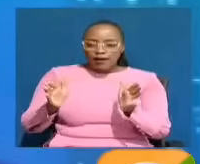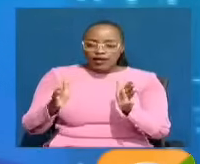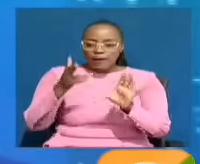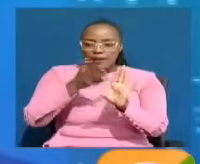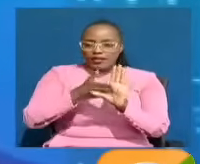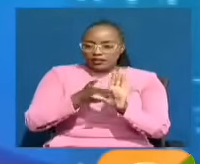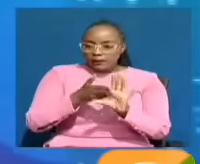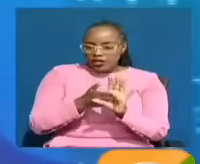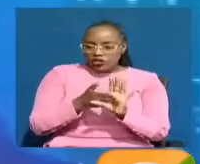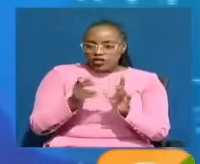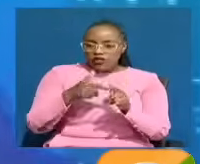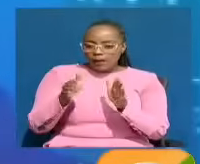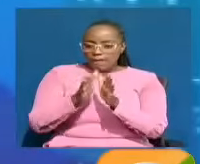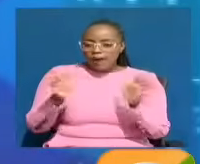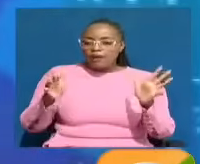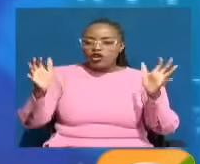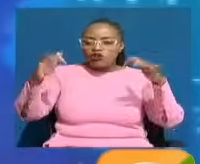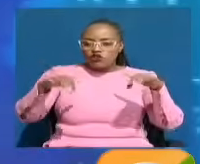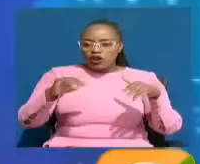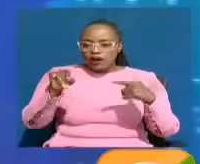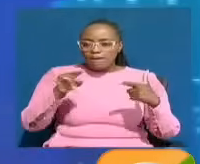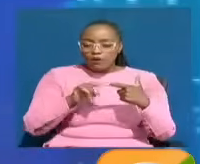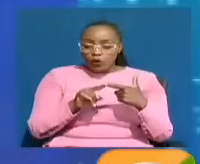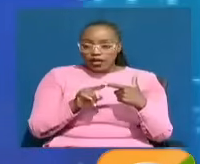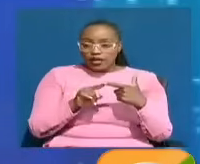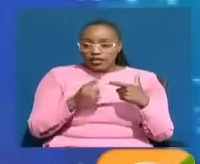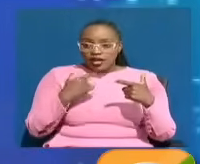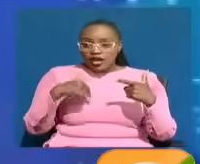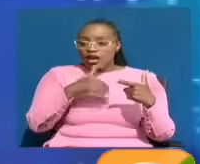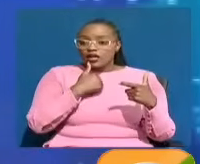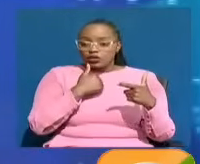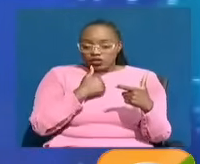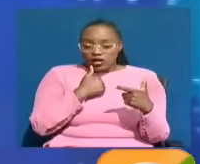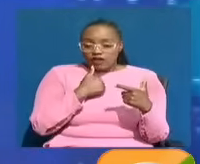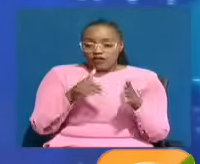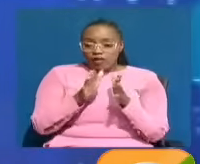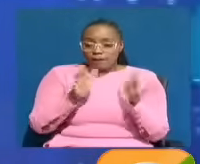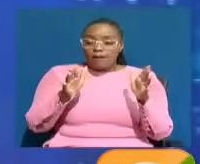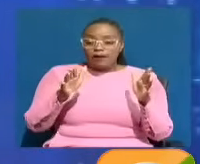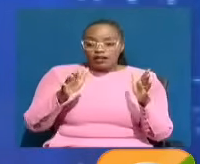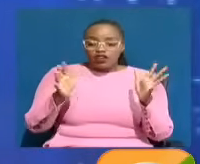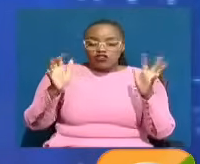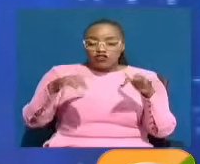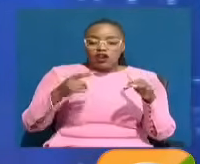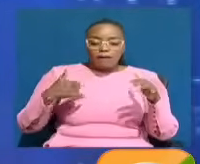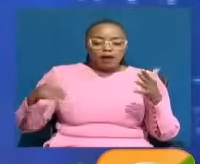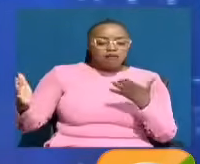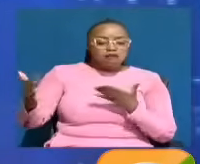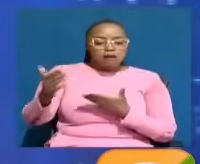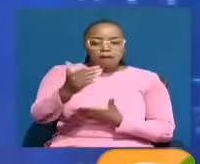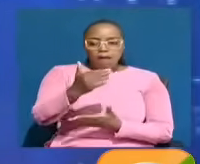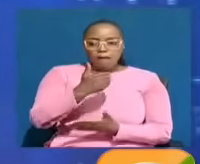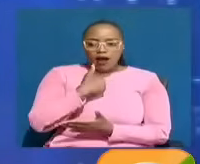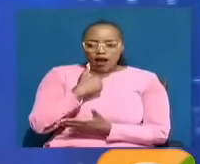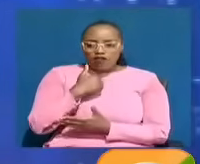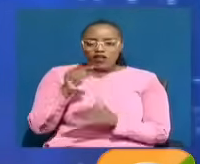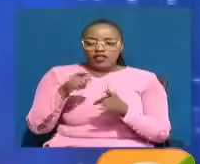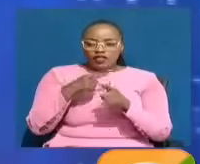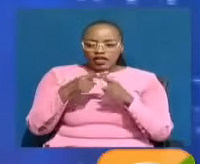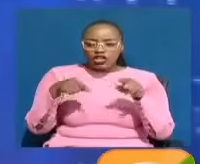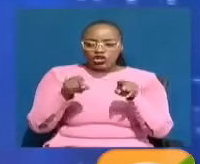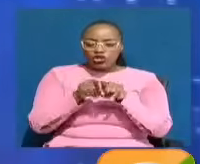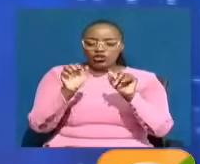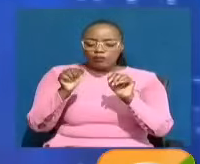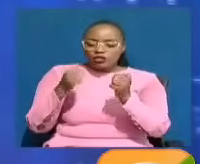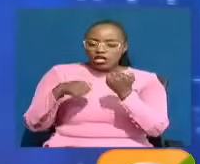forums. Yeah. At the public forums, when we have been at the public forums, we've been able to mobilize people. For example, we've been able to